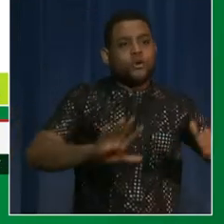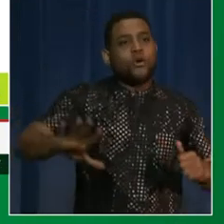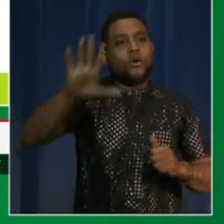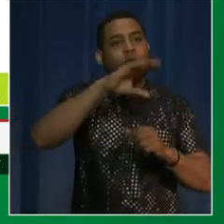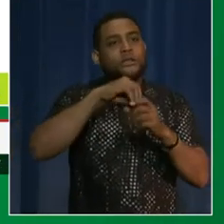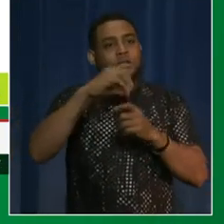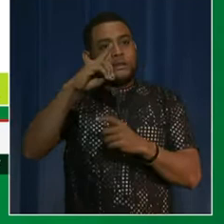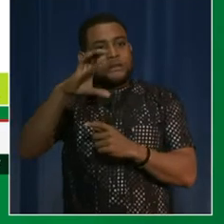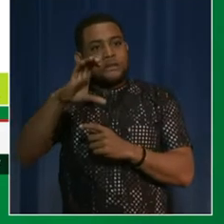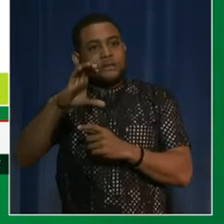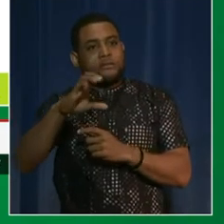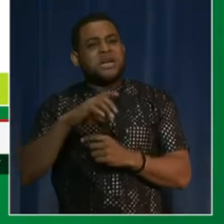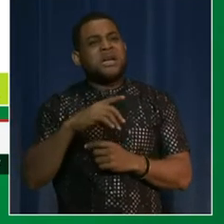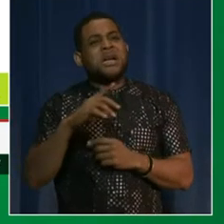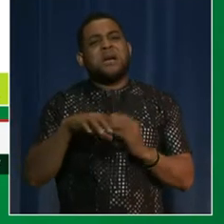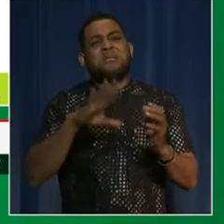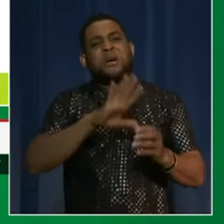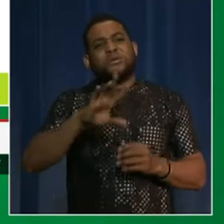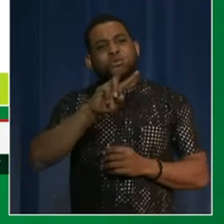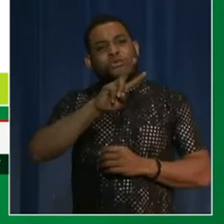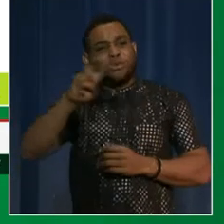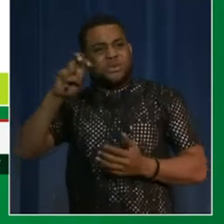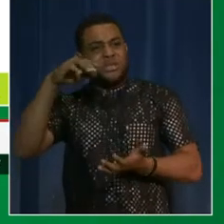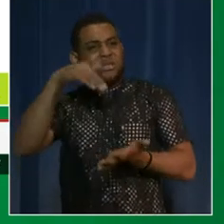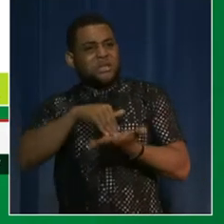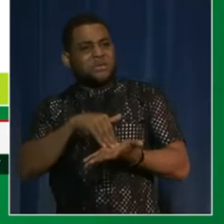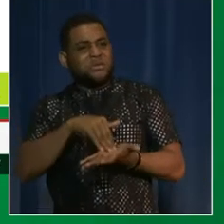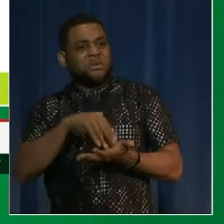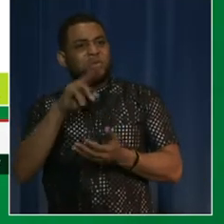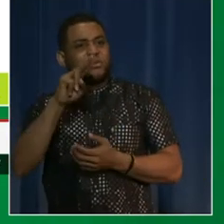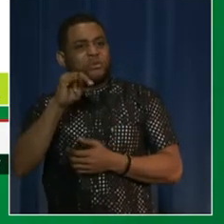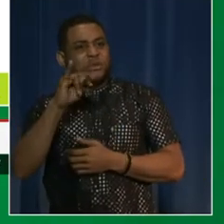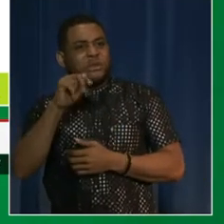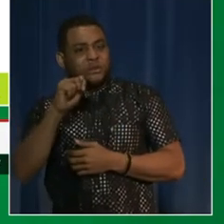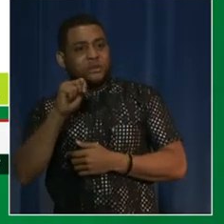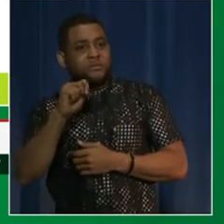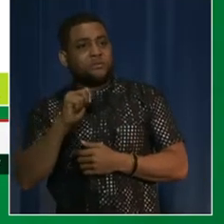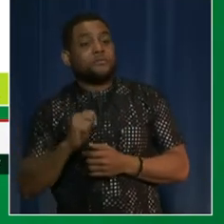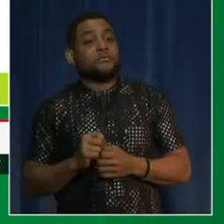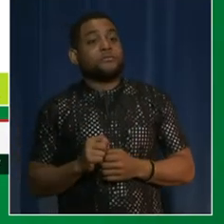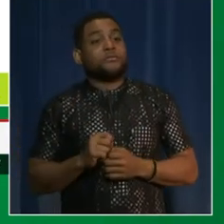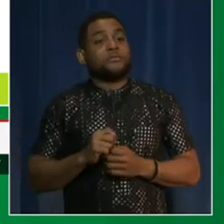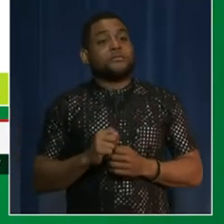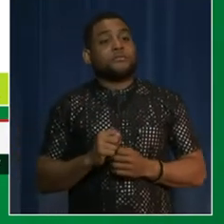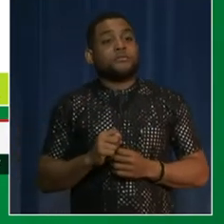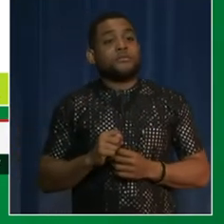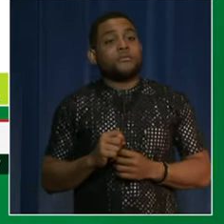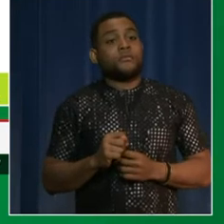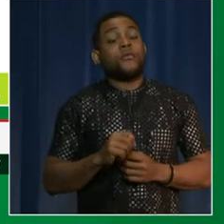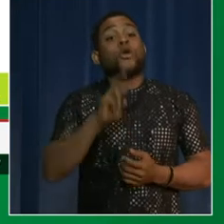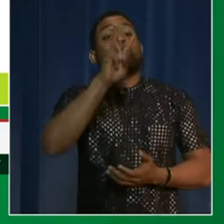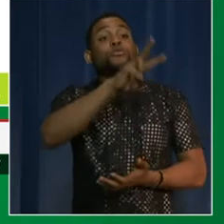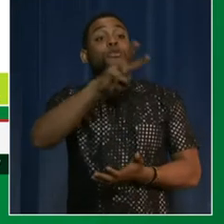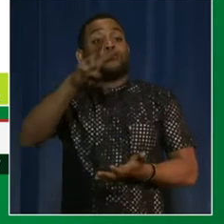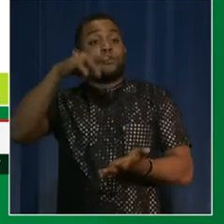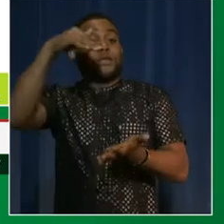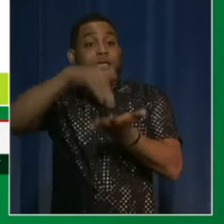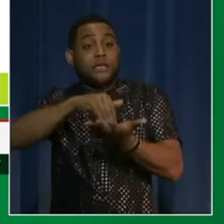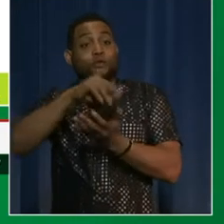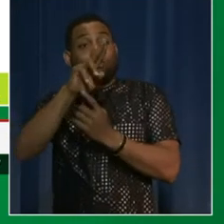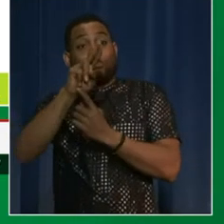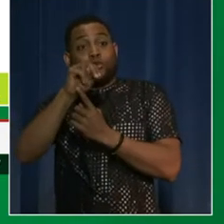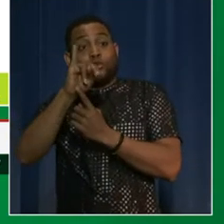units. We have stood up this program with a lot of support from our partners, and it wouldn't have been possible without our agency partners